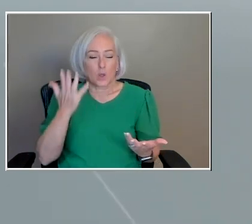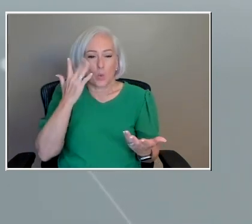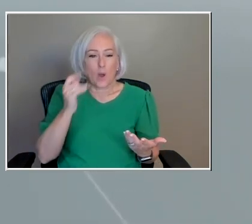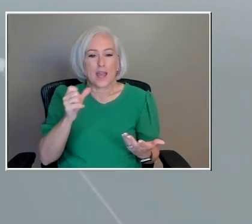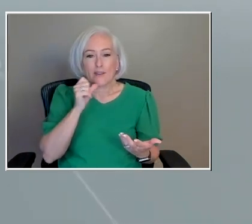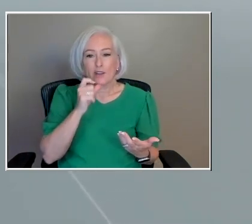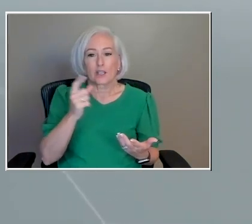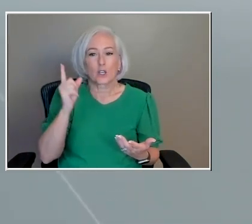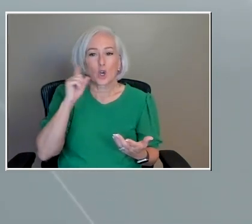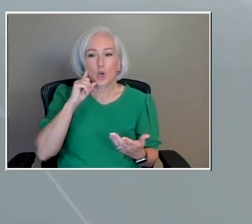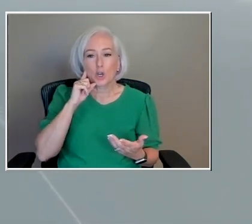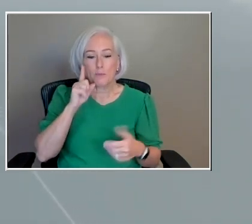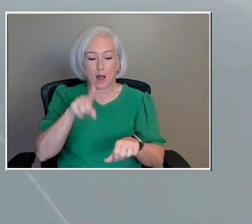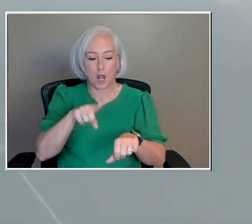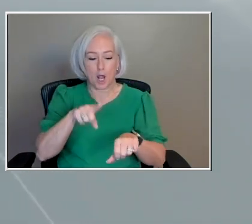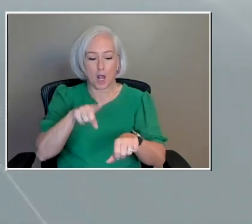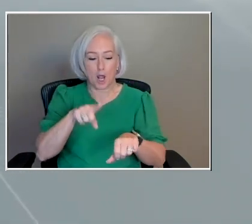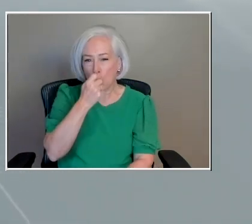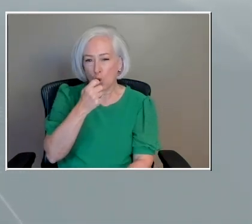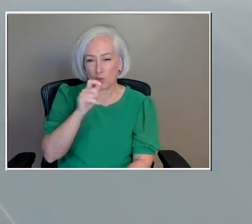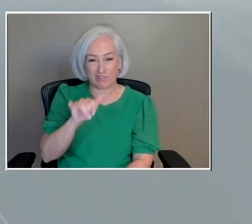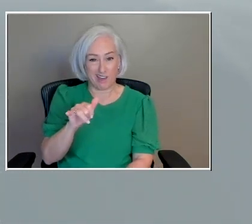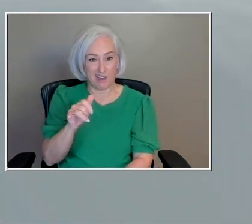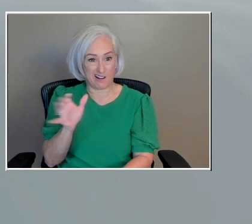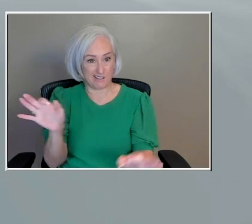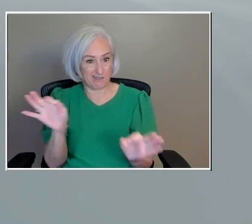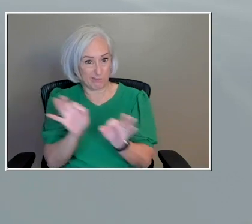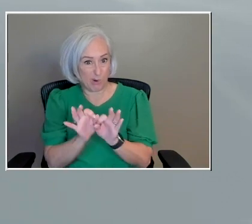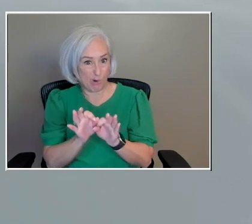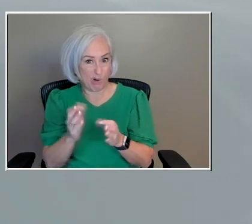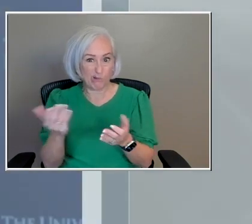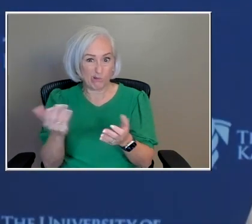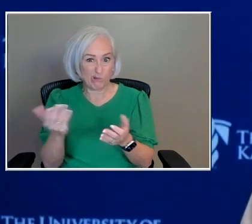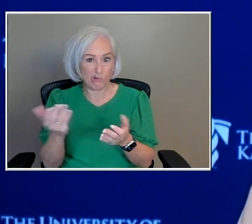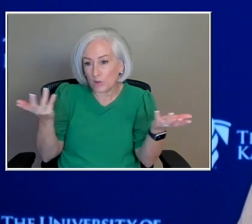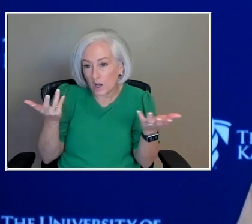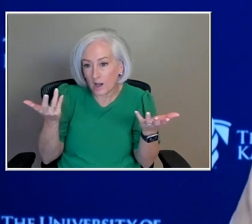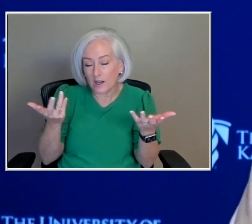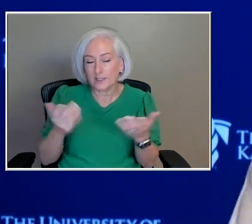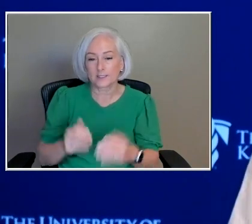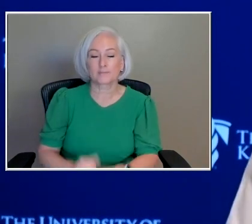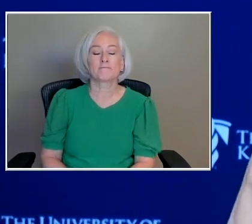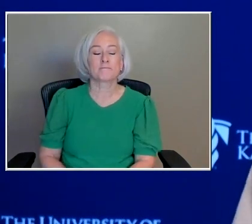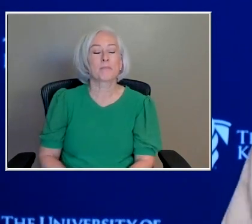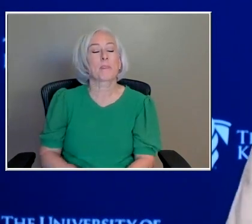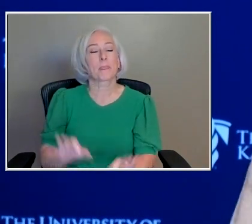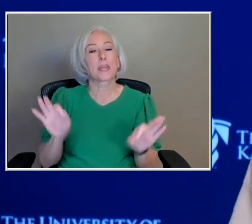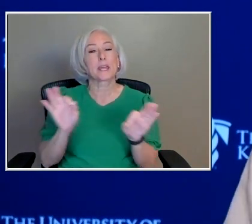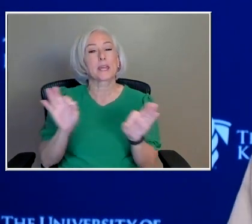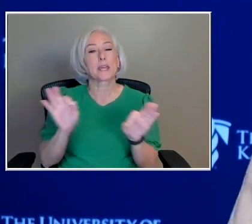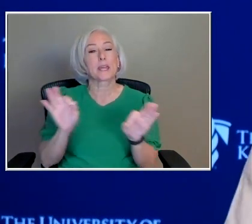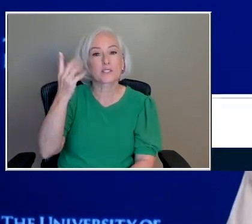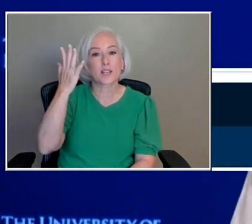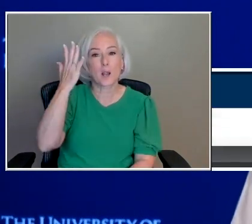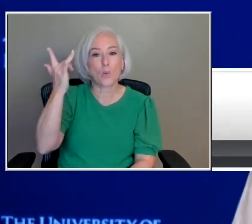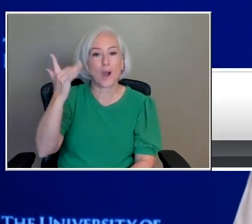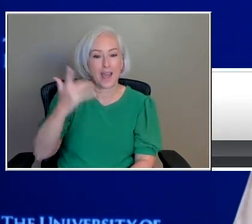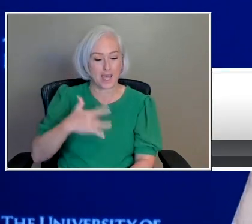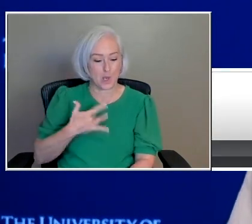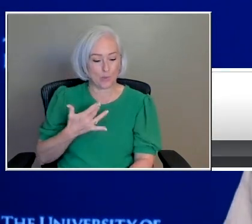before? Is this a big deal? Is this something new? Yeah, I think it's important to understand. It's because we've probably all lived with cold and had